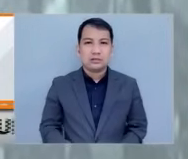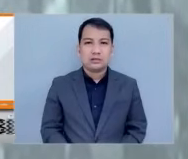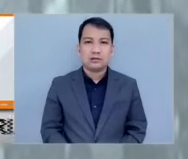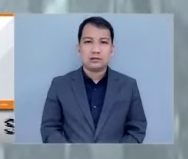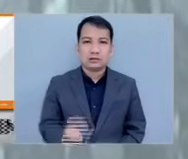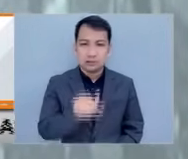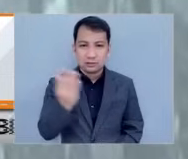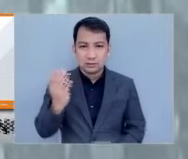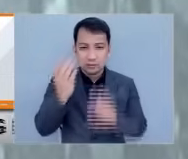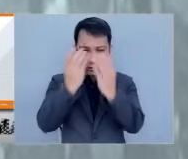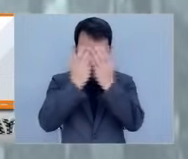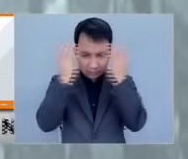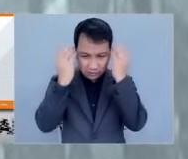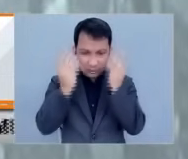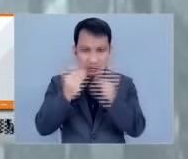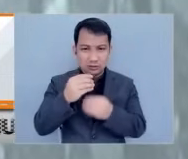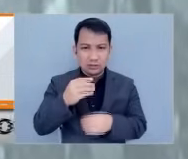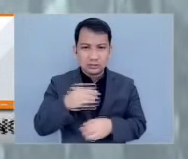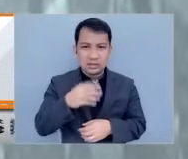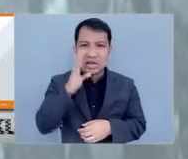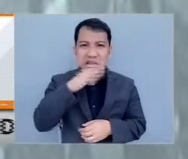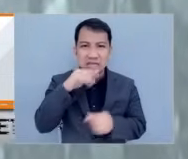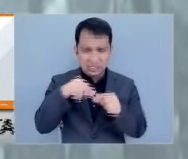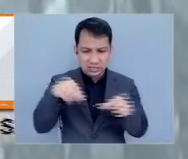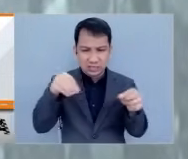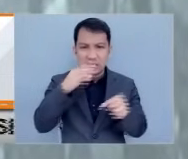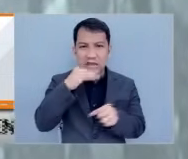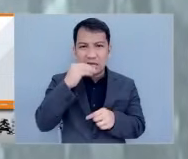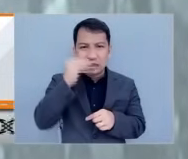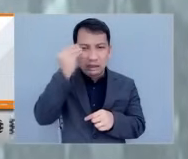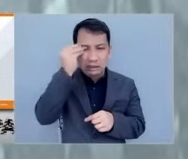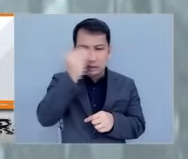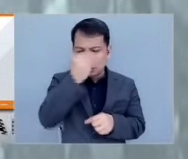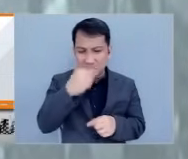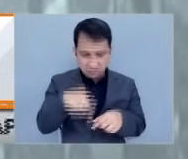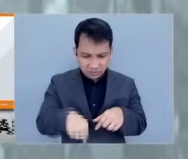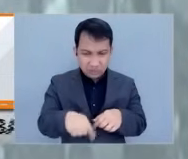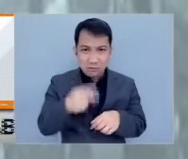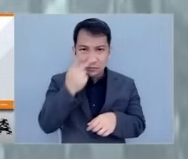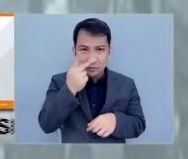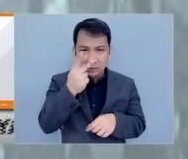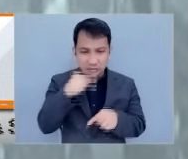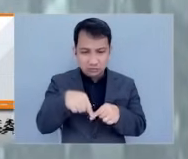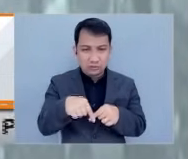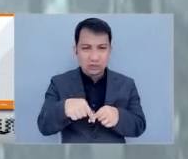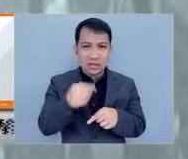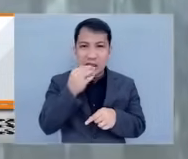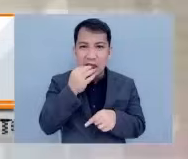yung ari ko, nilagyan nila sili yung bibig ko.